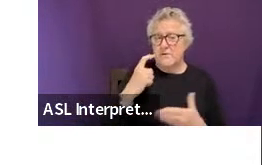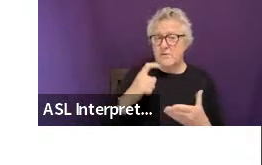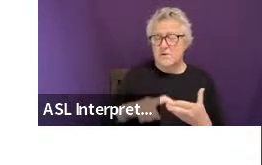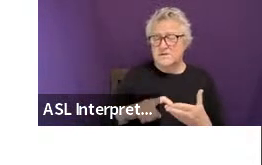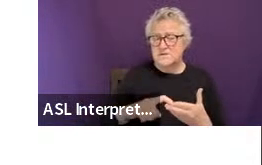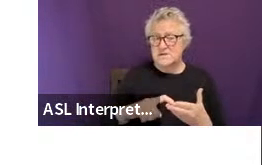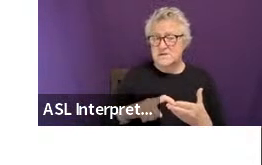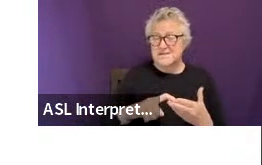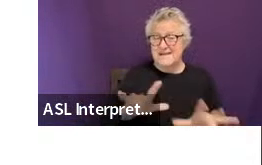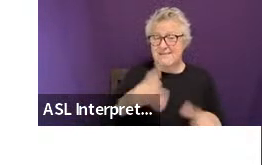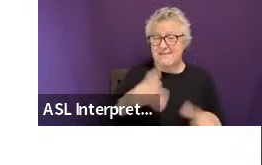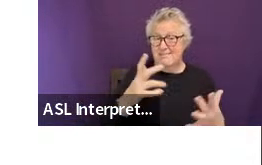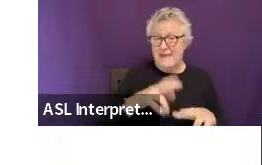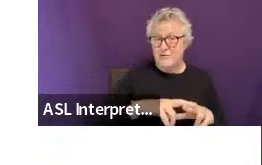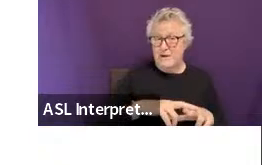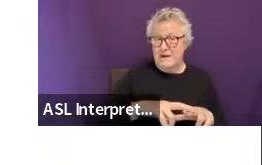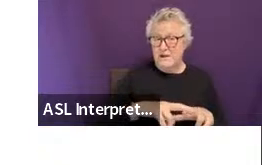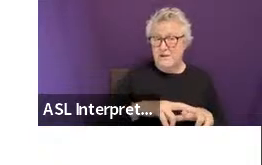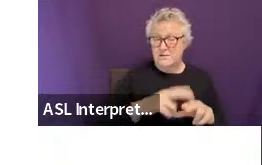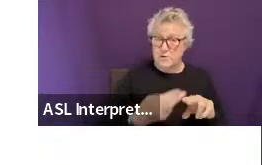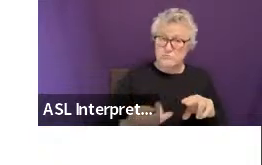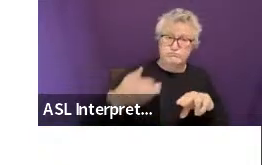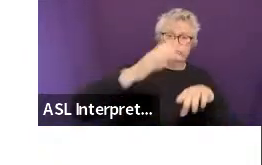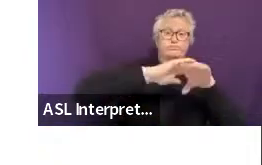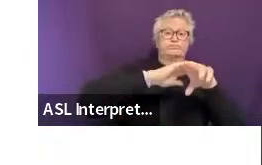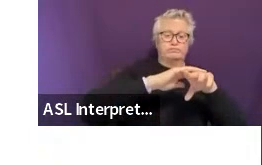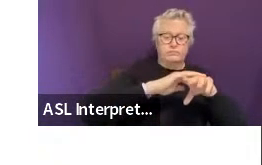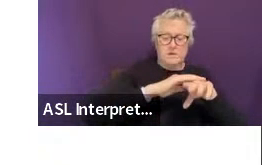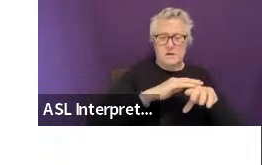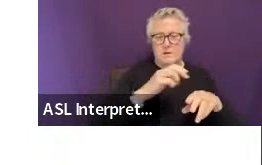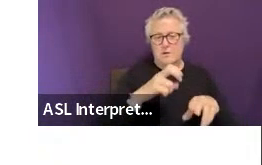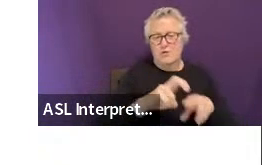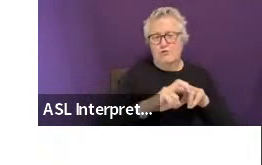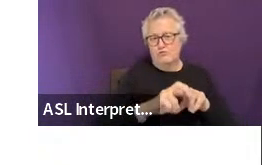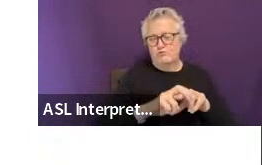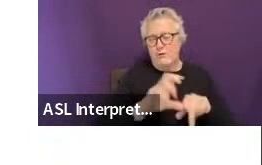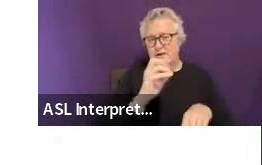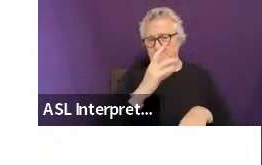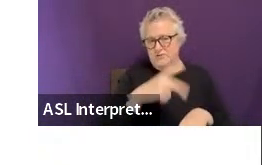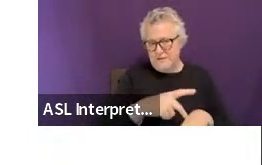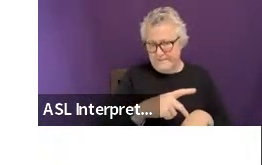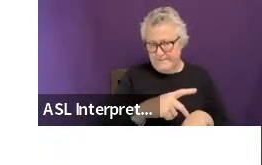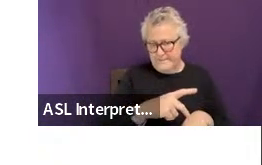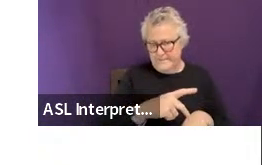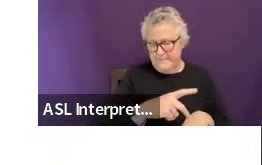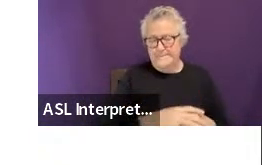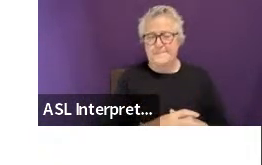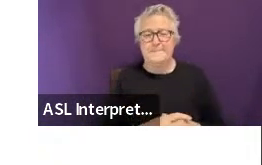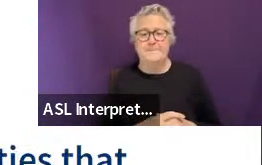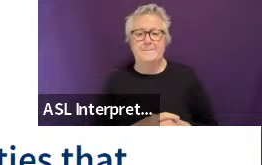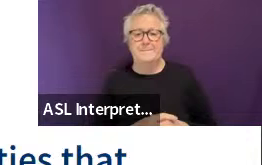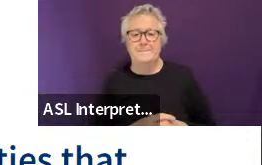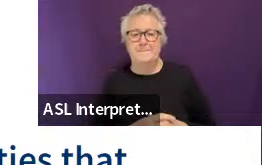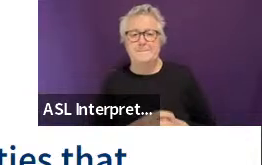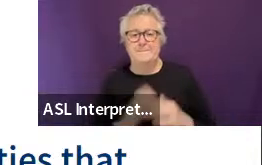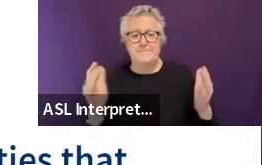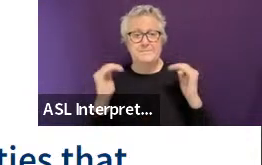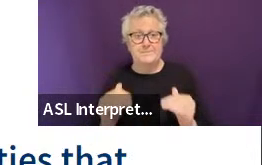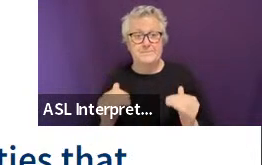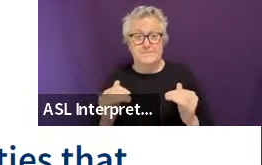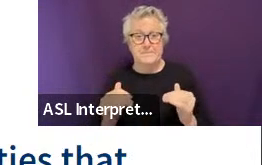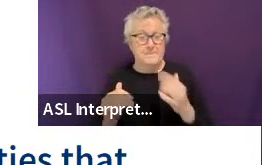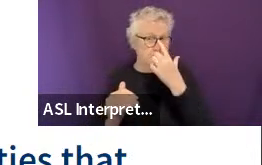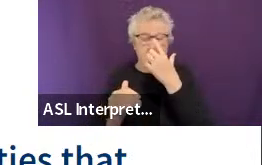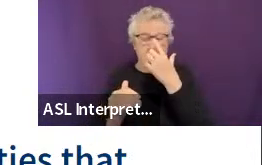ridership and carrying capacity than BRT options on the whole when comparing similar alignments. Let's go to the next page. And if there's